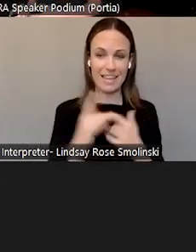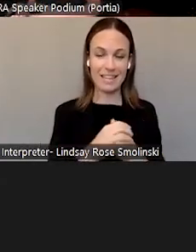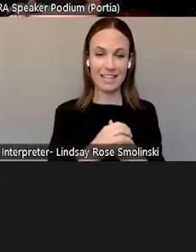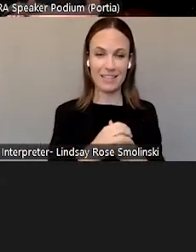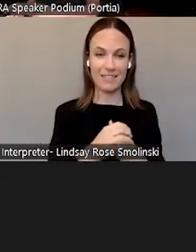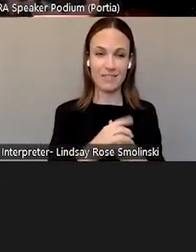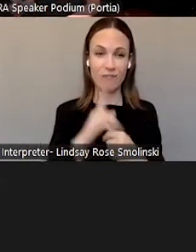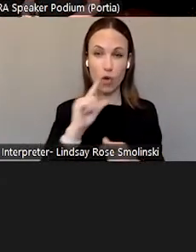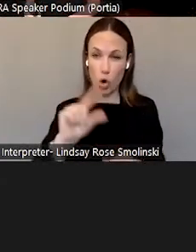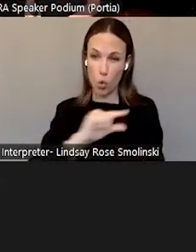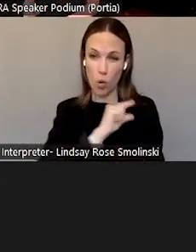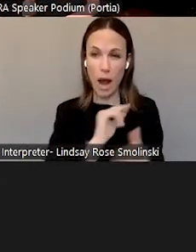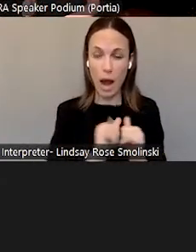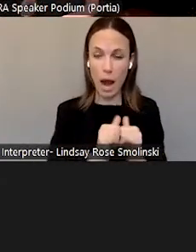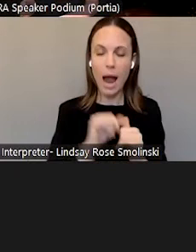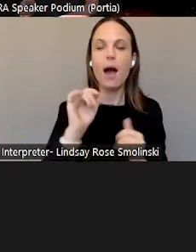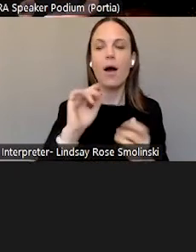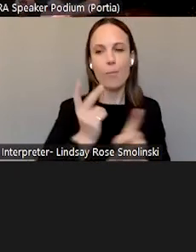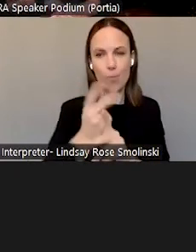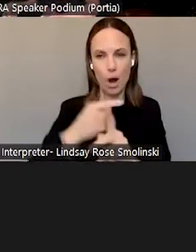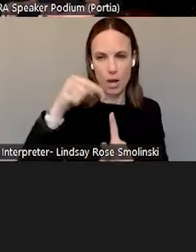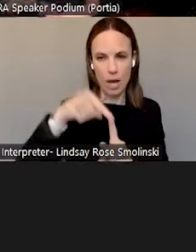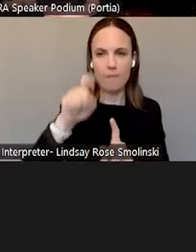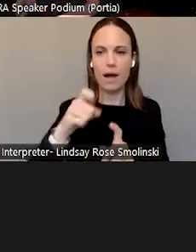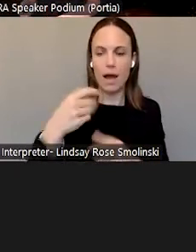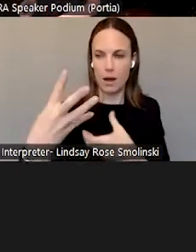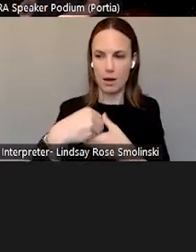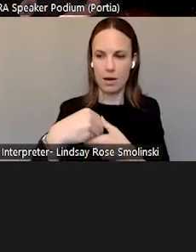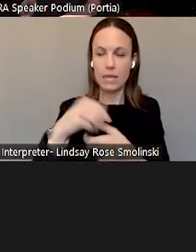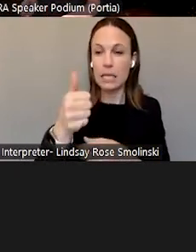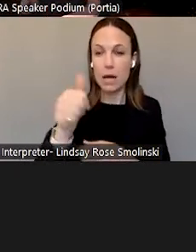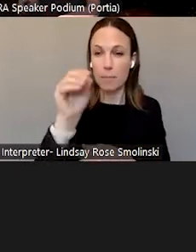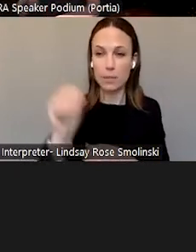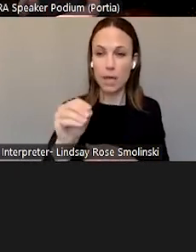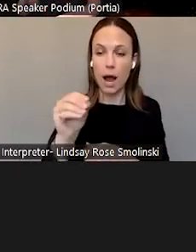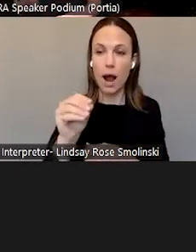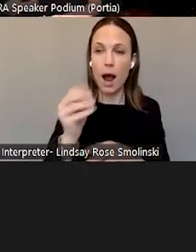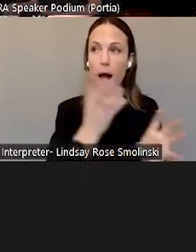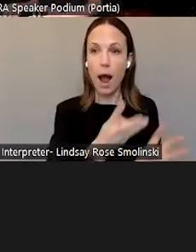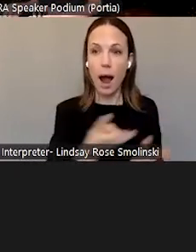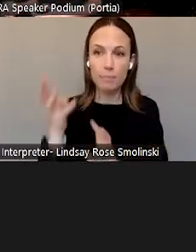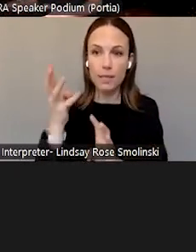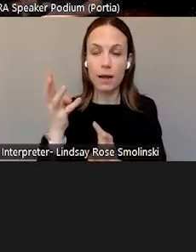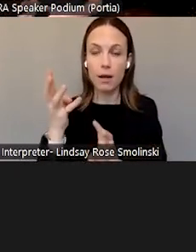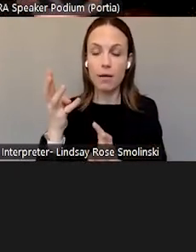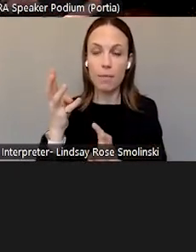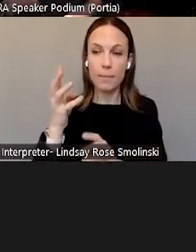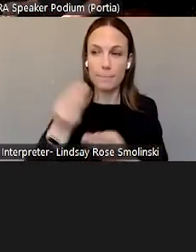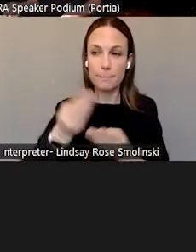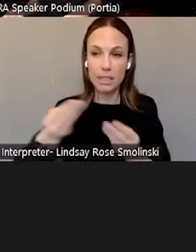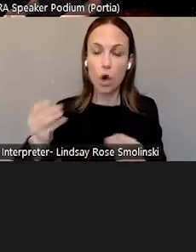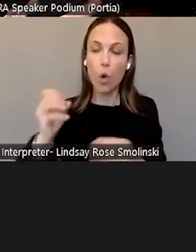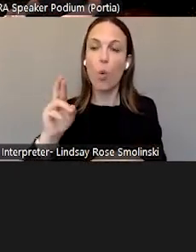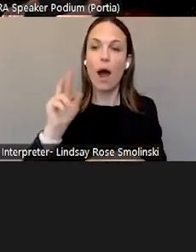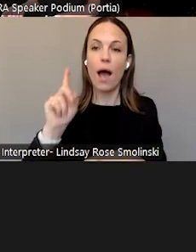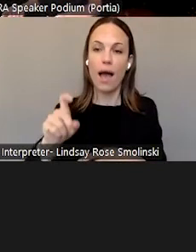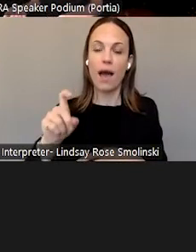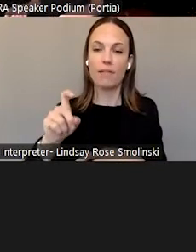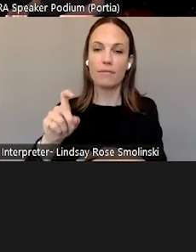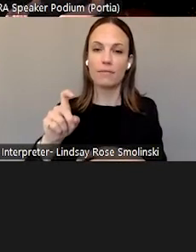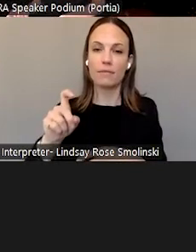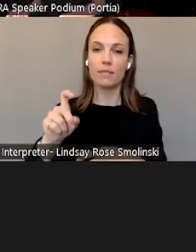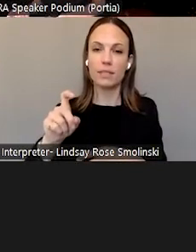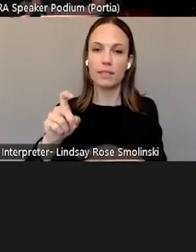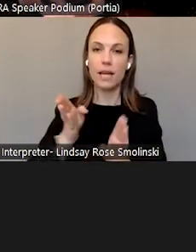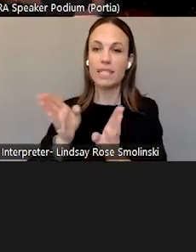upcycled certification, the product has to contain either 10% upcycled material or more, or it has to divert a certain threshold